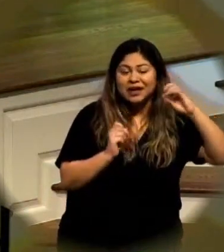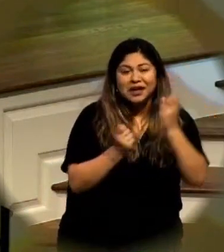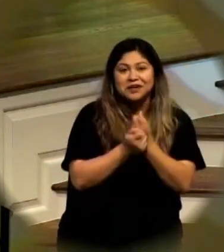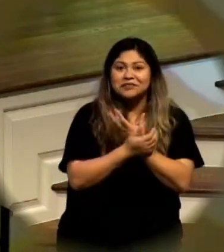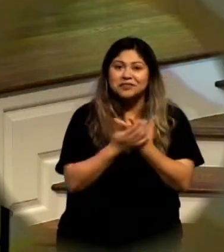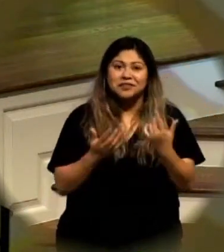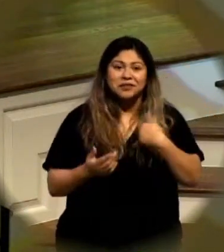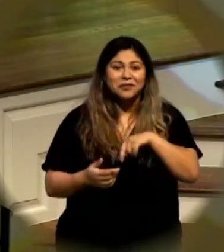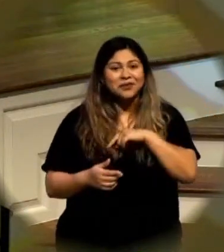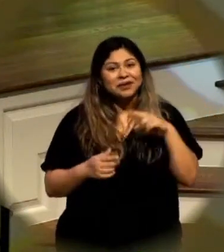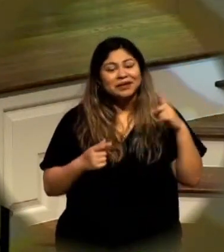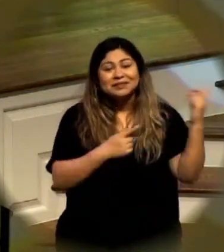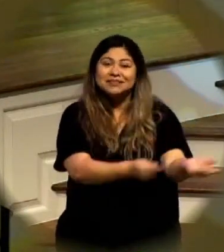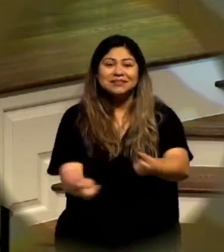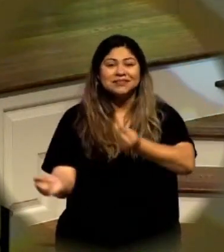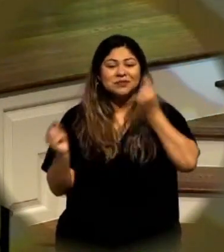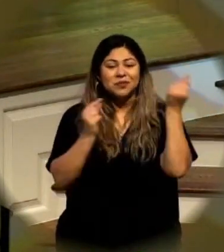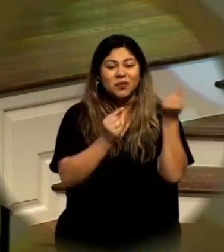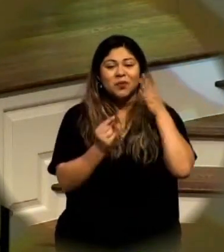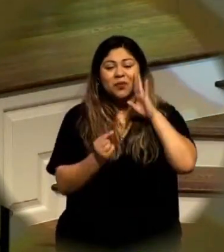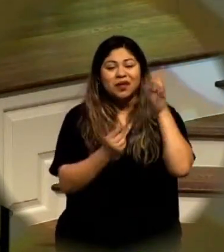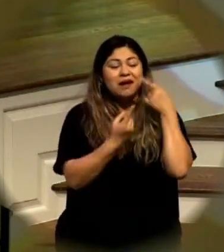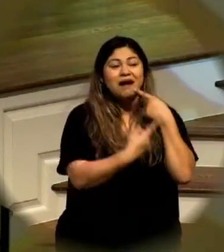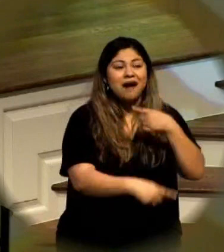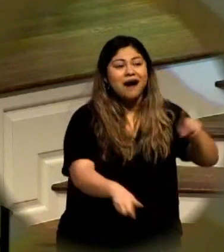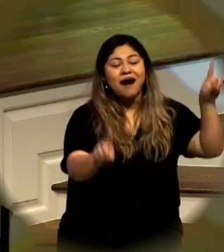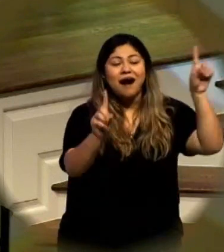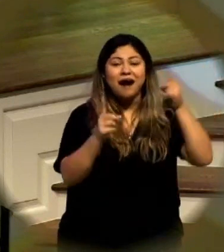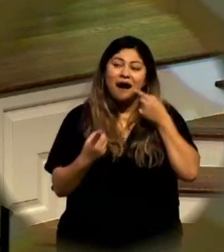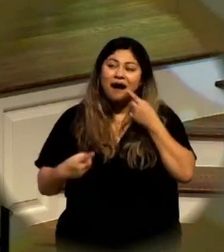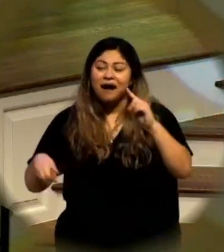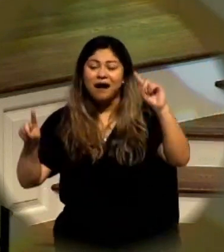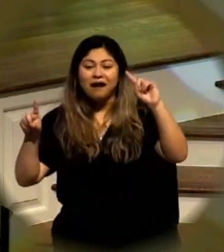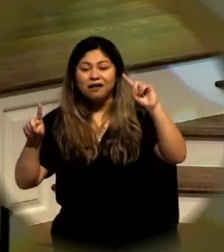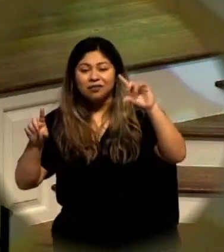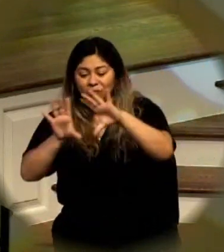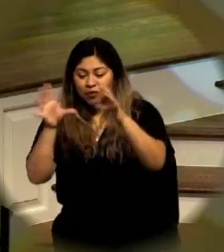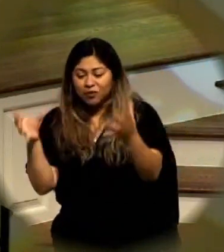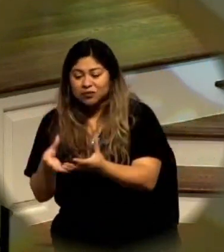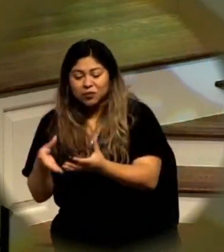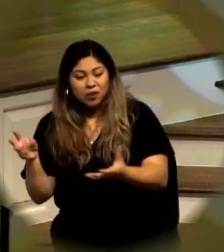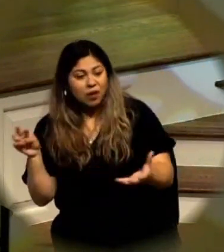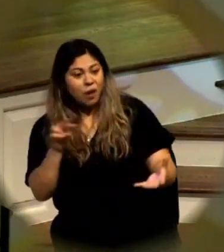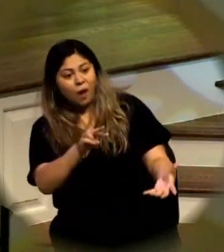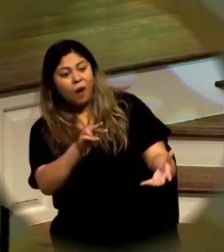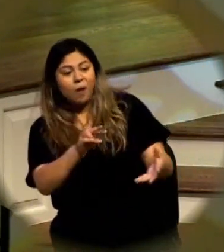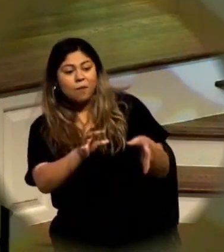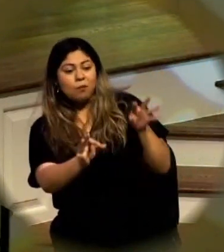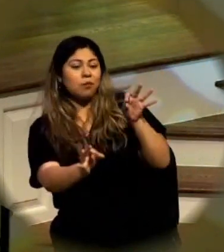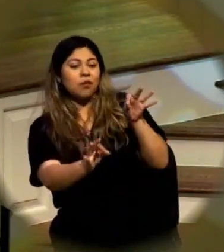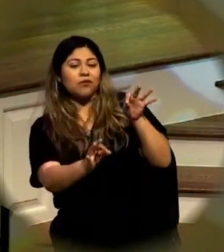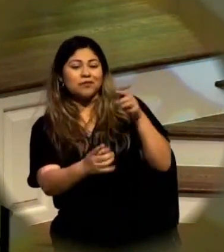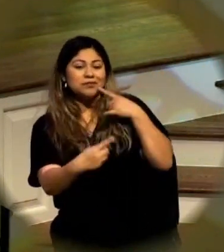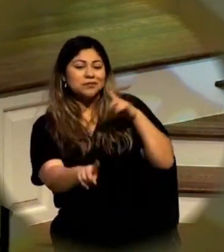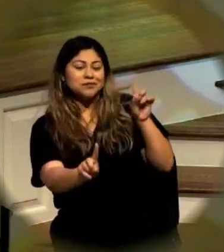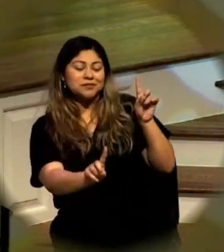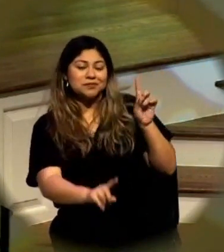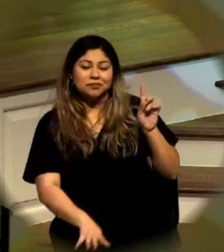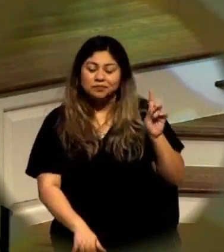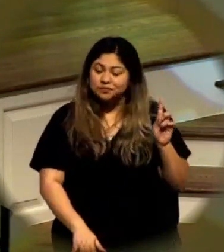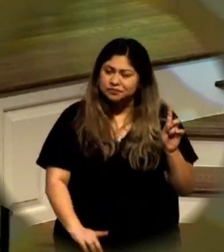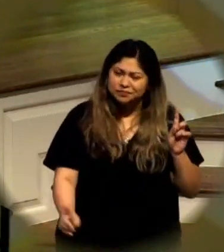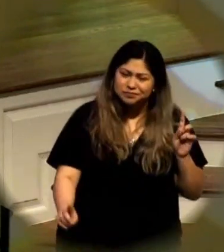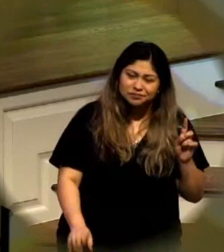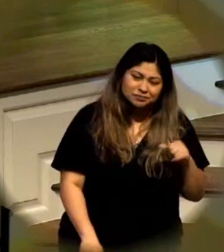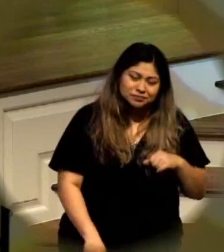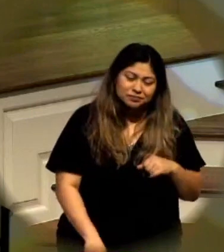do will be a success by the world's standards. Right? So sometimes when things don't work out, we think, well, that must